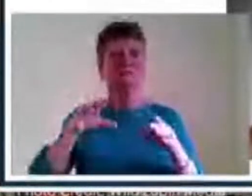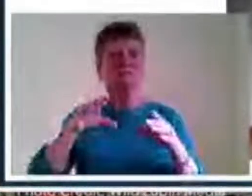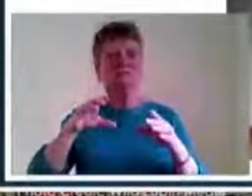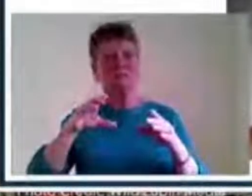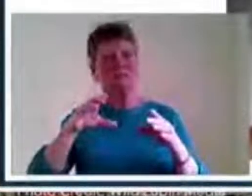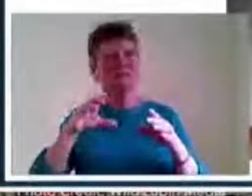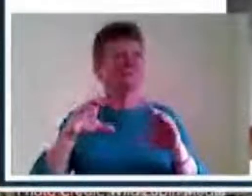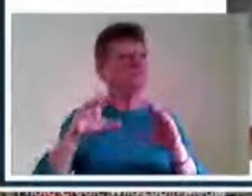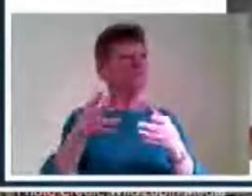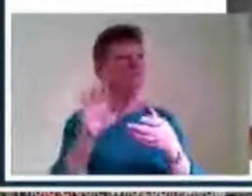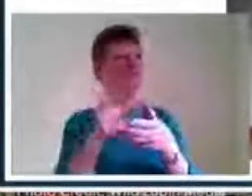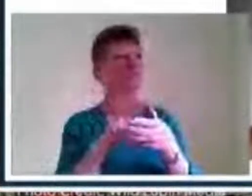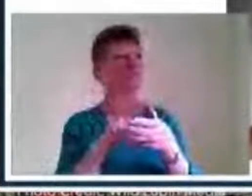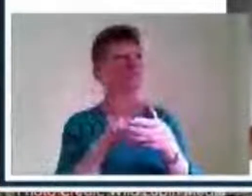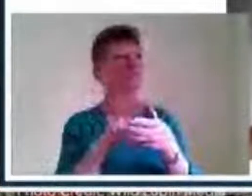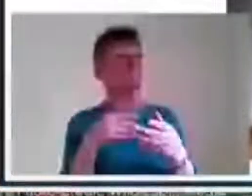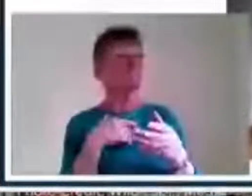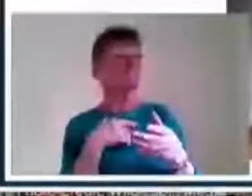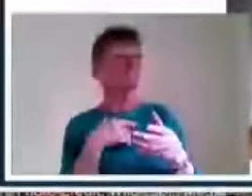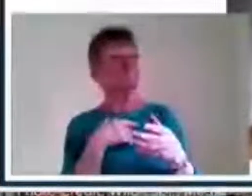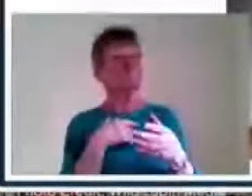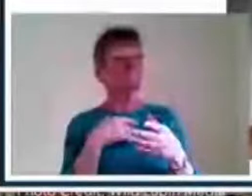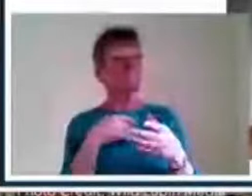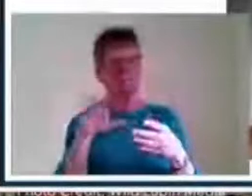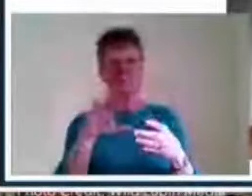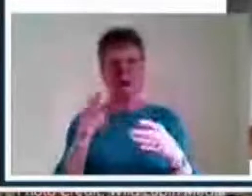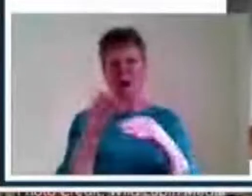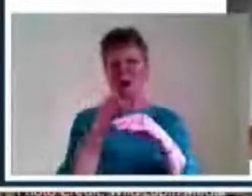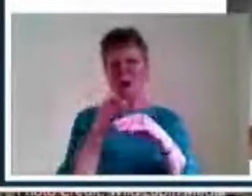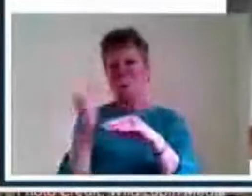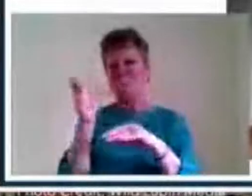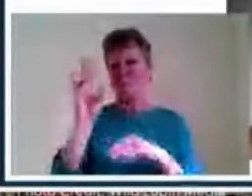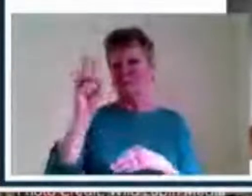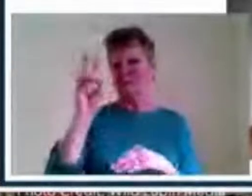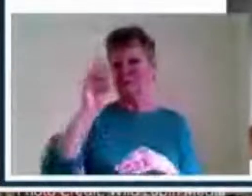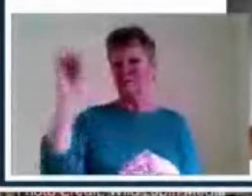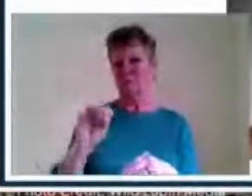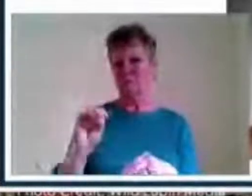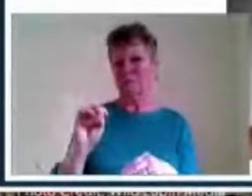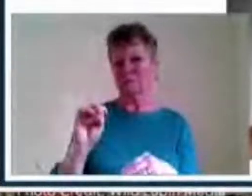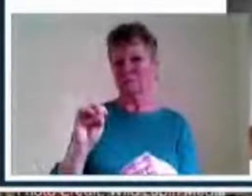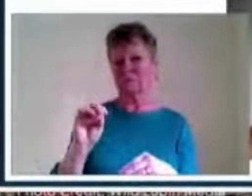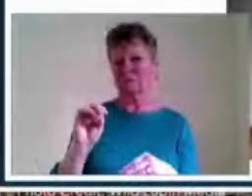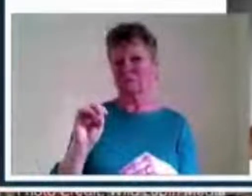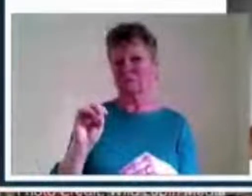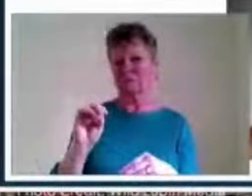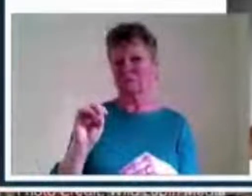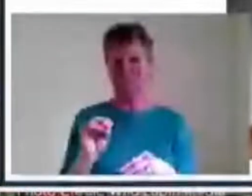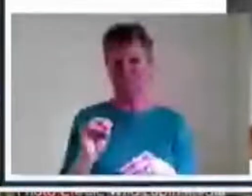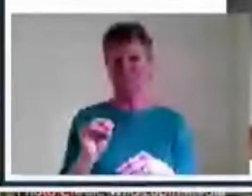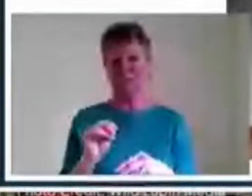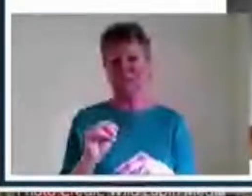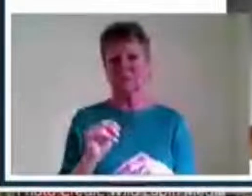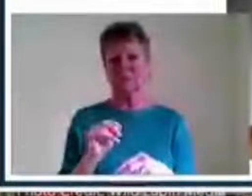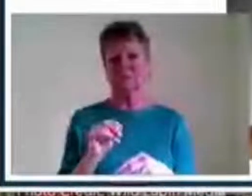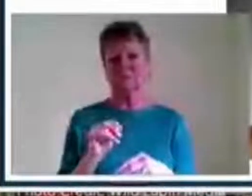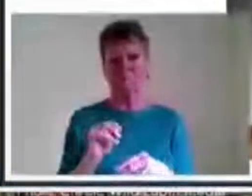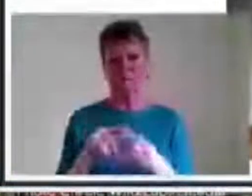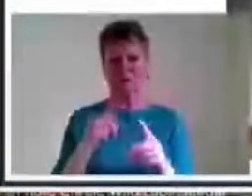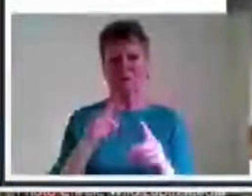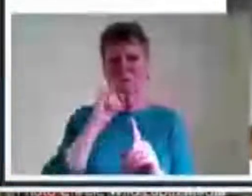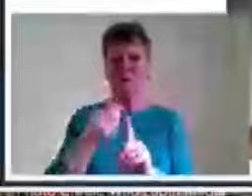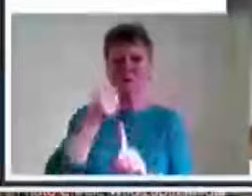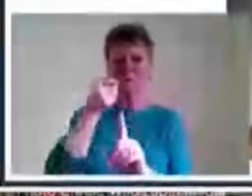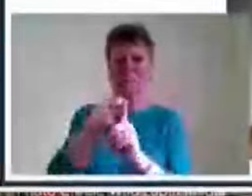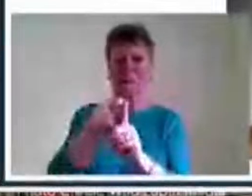over 7% of the population. So again, a substantively disproportionate impact on